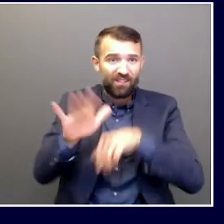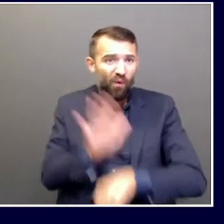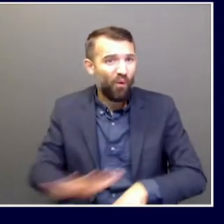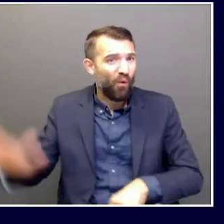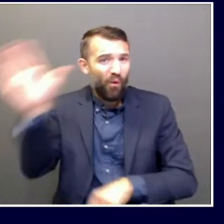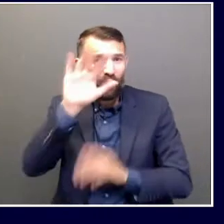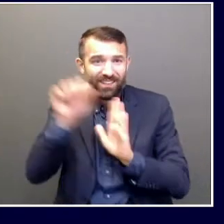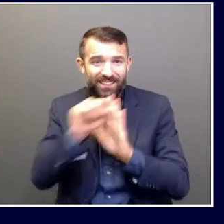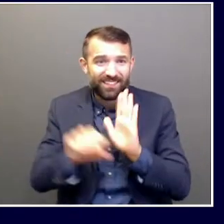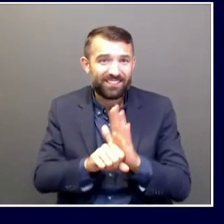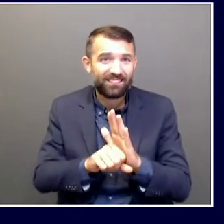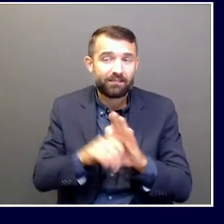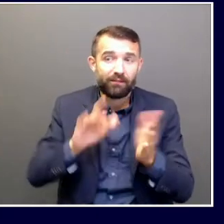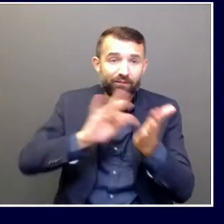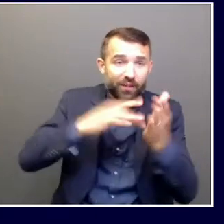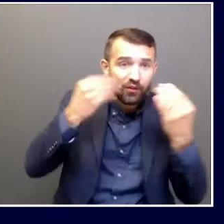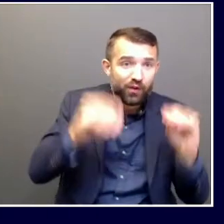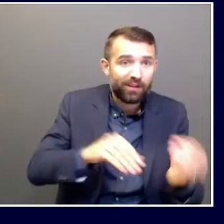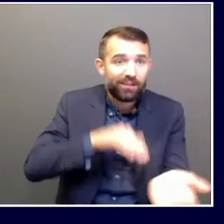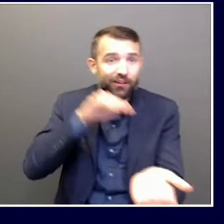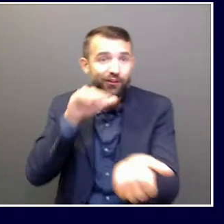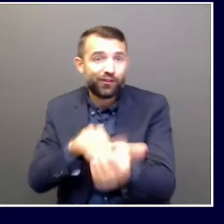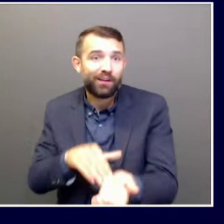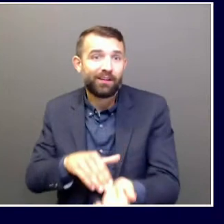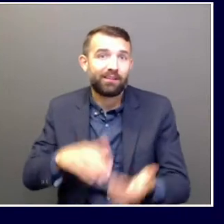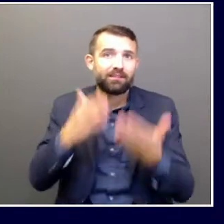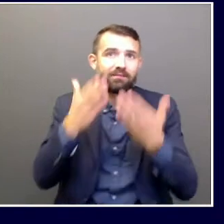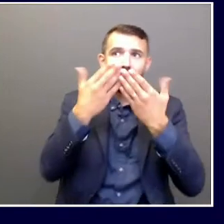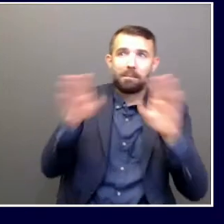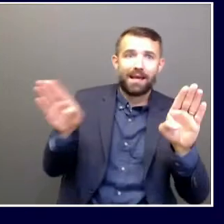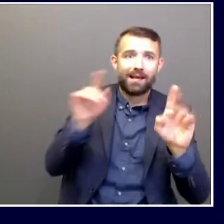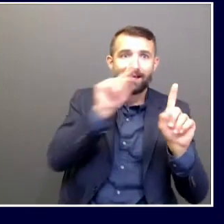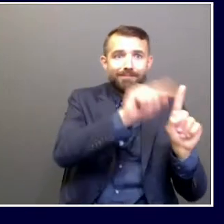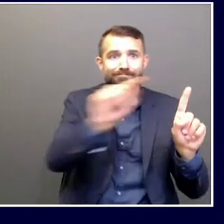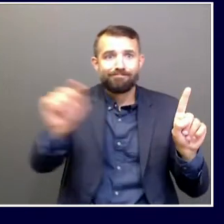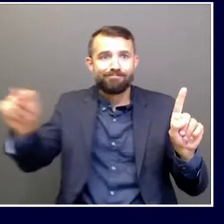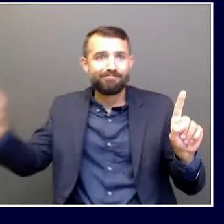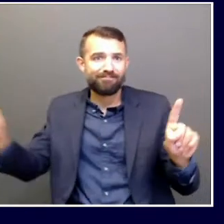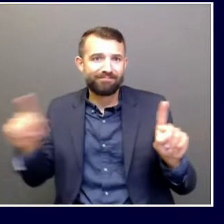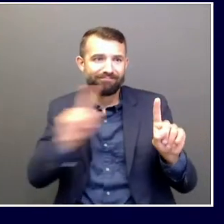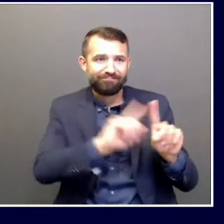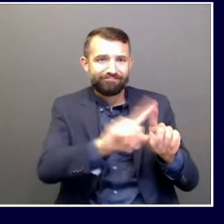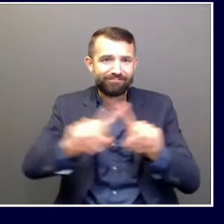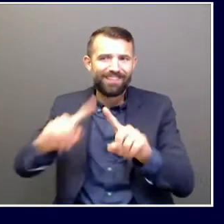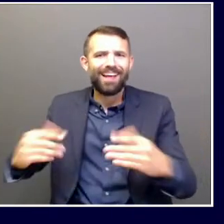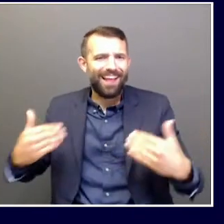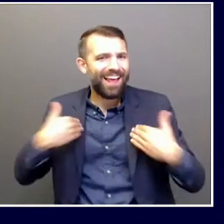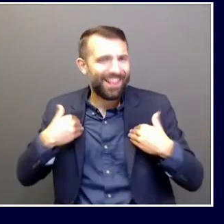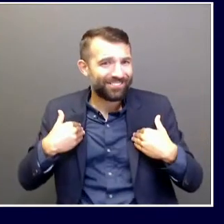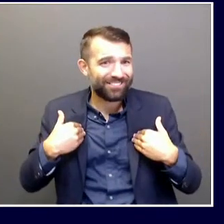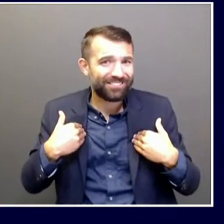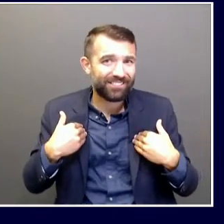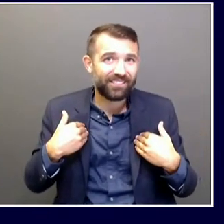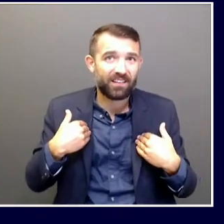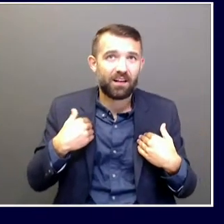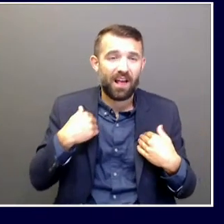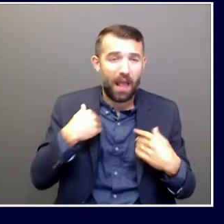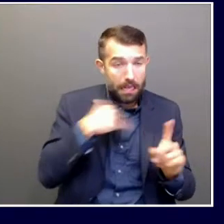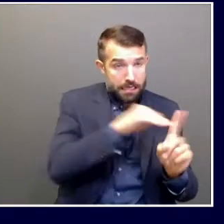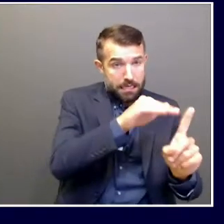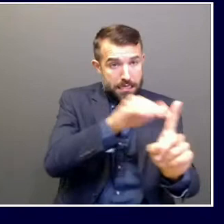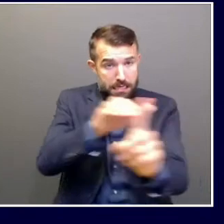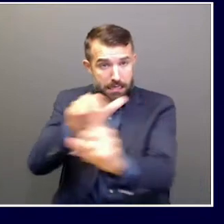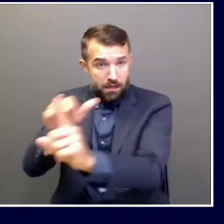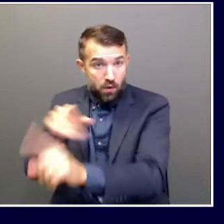doctors' offices, many public places. Please, I urge you, if you haven't gotten vaccinated, if you have doubts